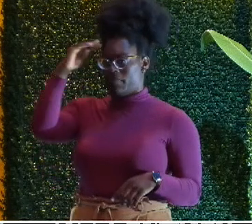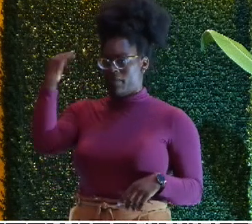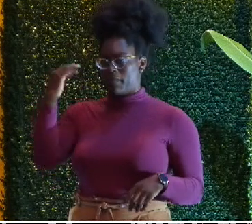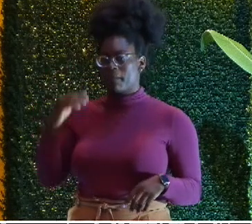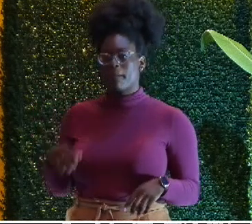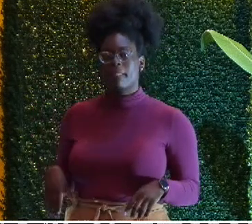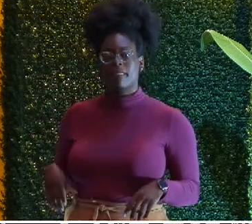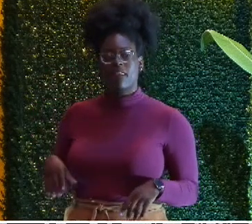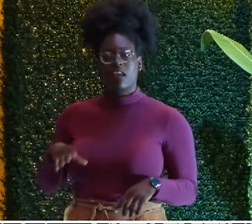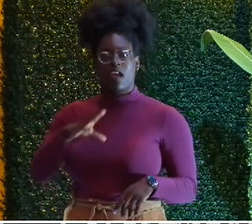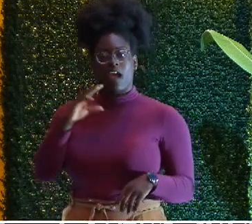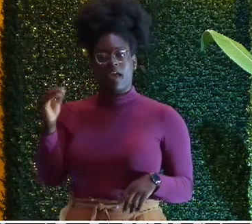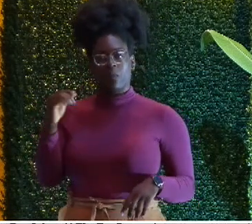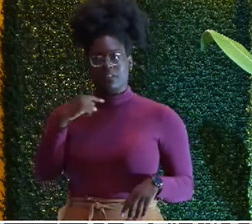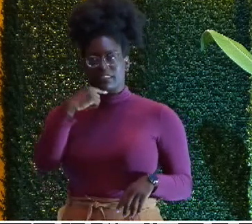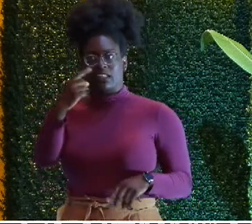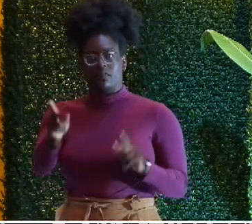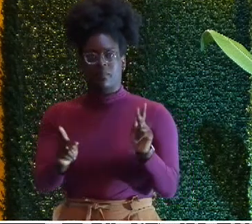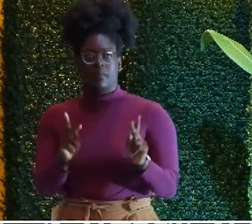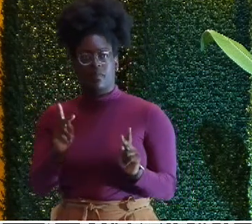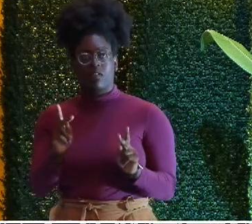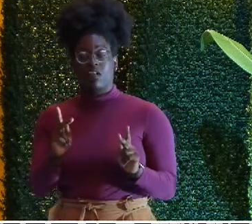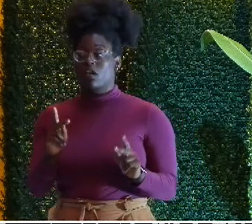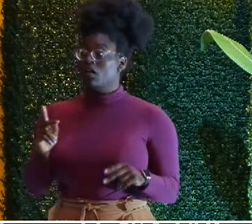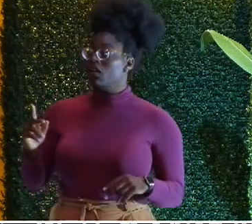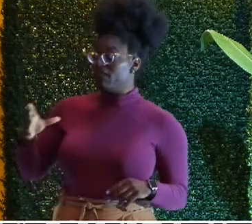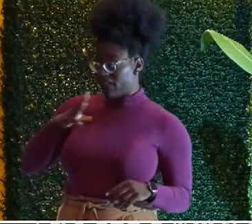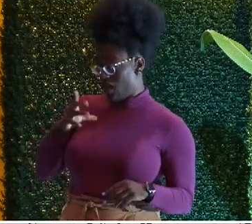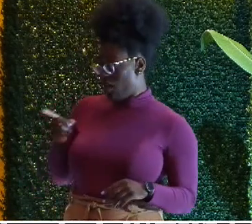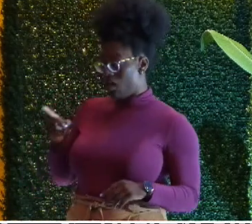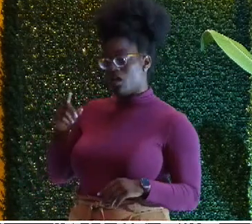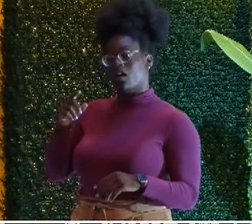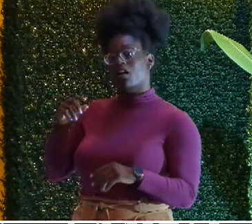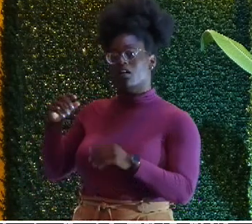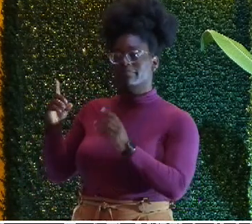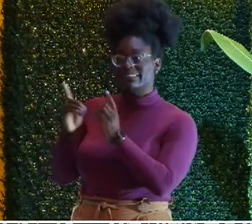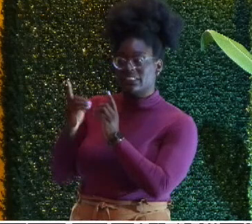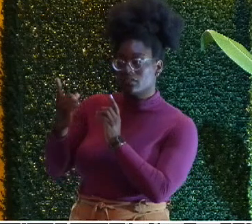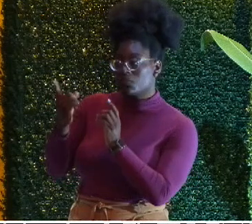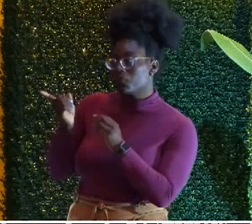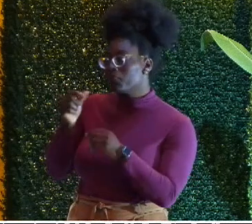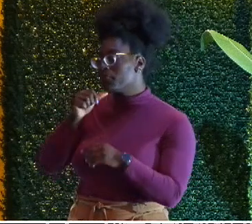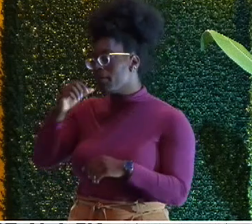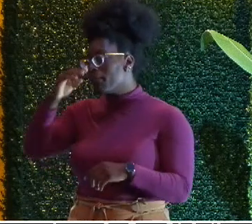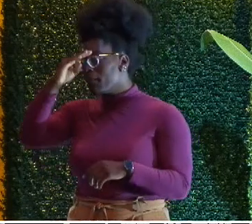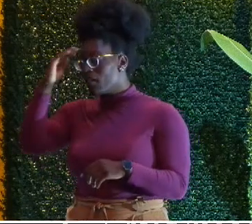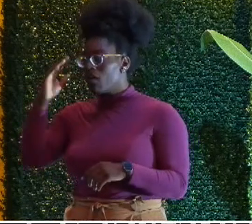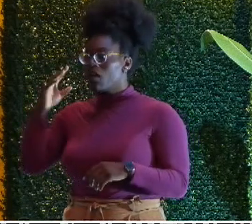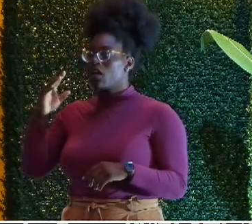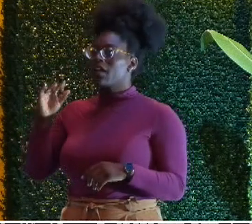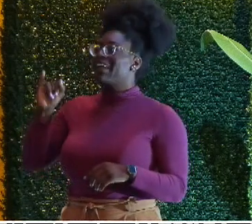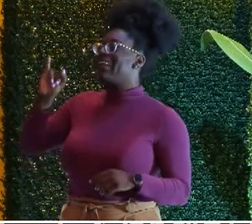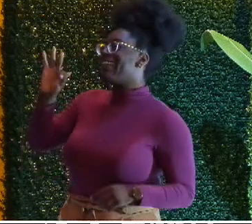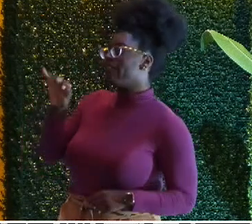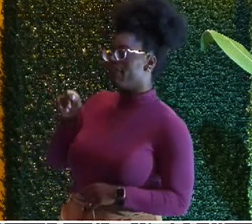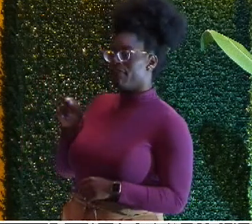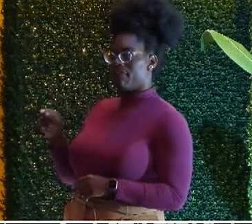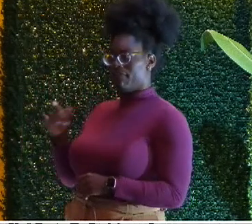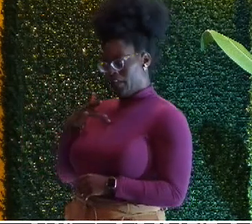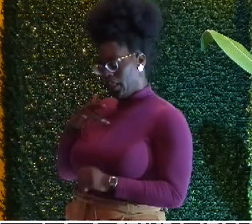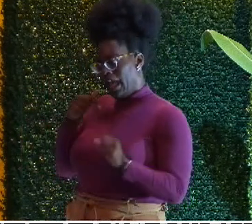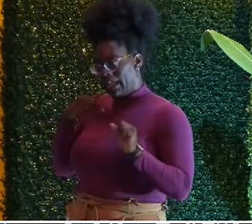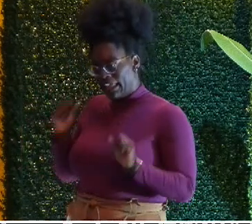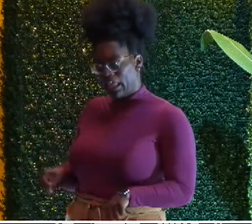full self in those spaces and not have to avoid conversations and different things in order to keep the peace. But the thing is